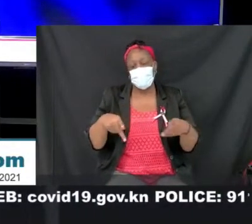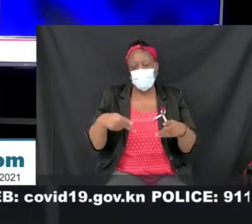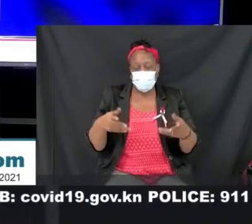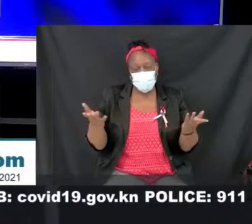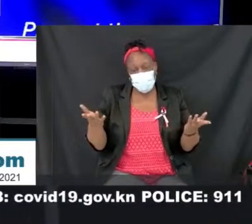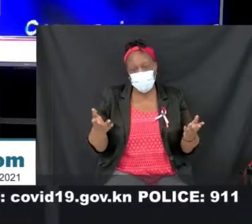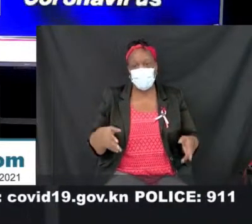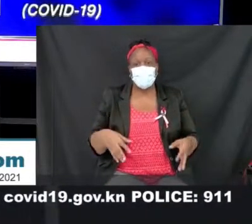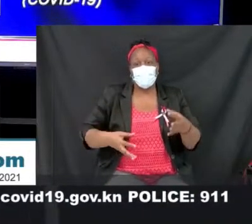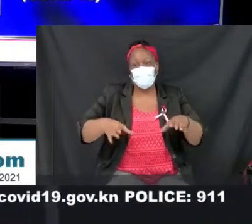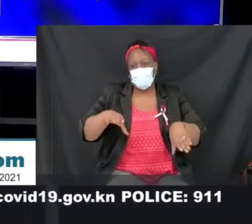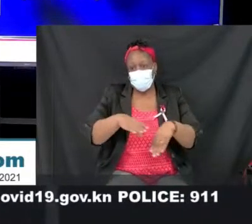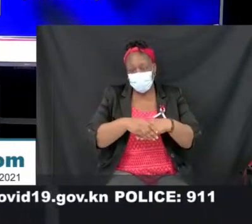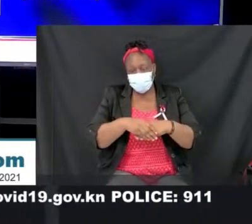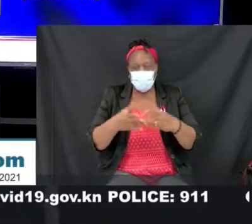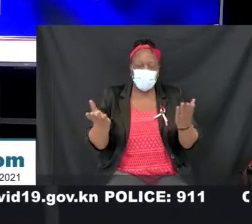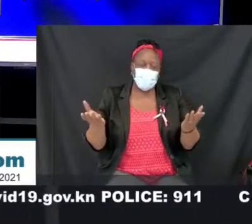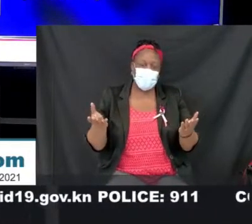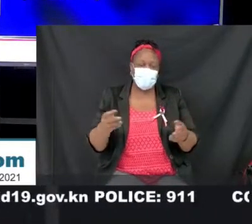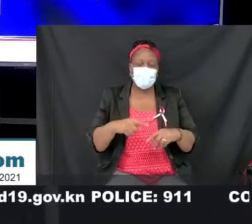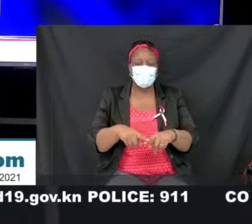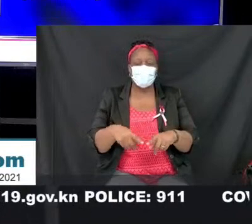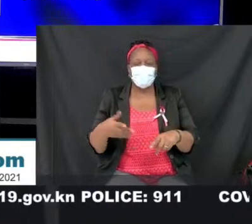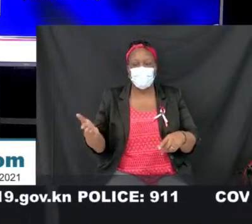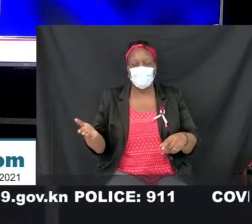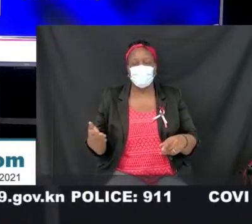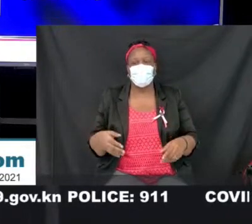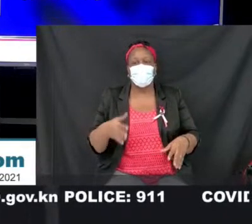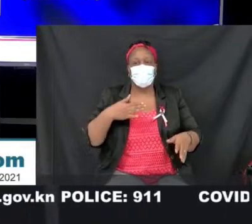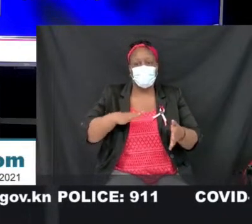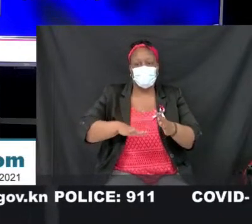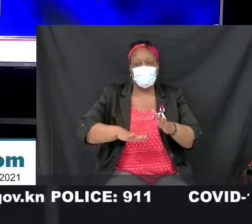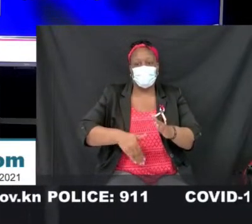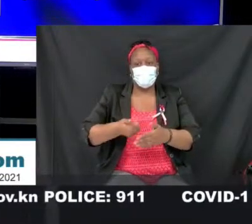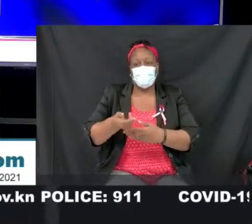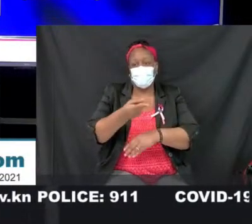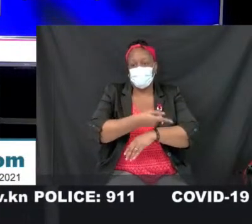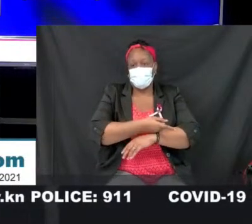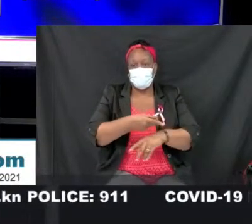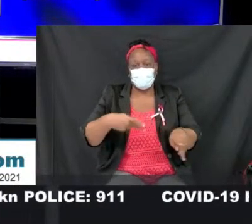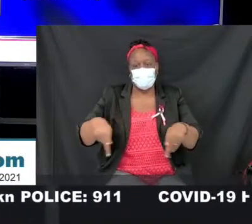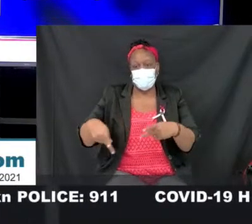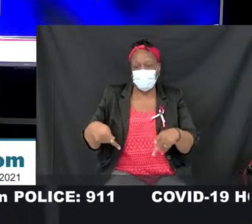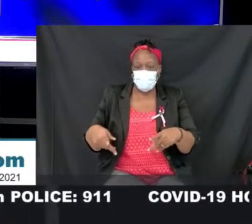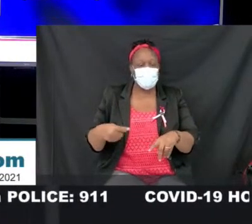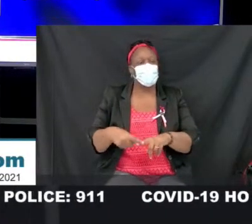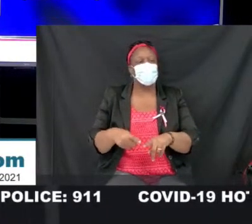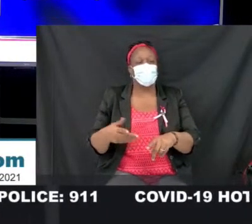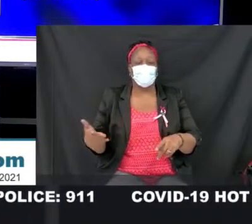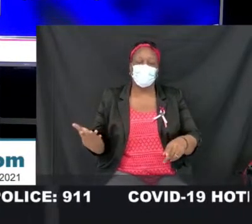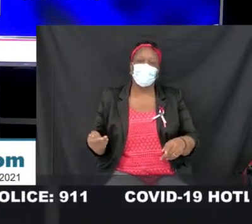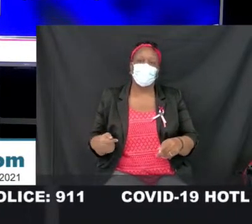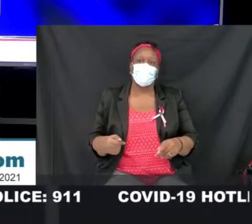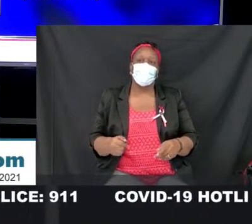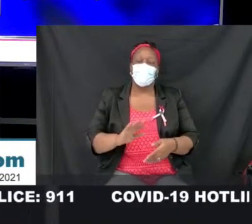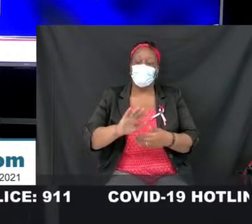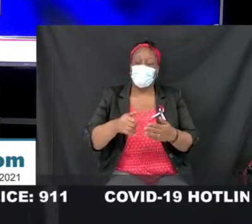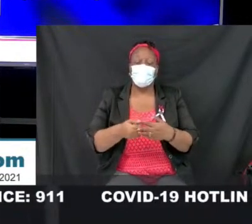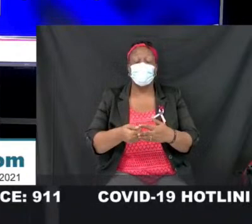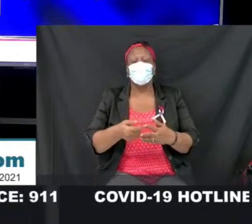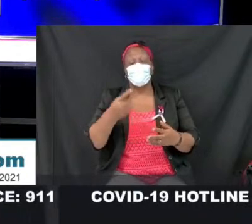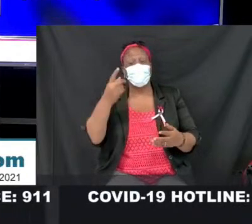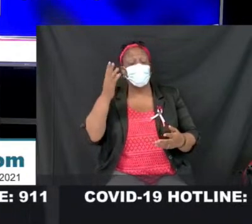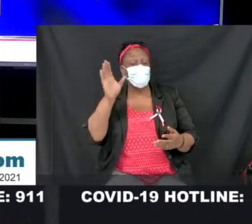Events that are approved are given a set of conditions and are monitored by the police and the compliance officers